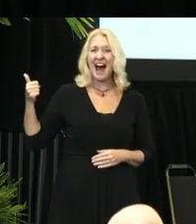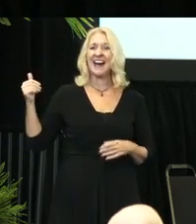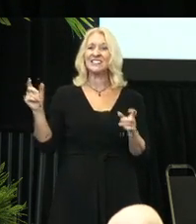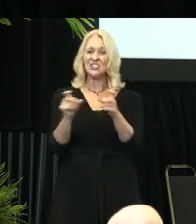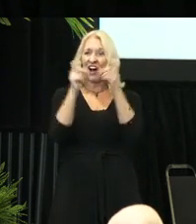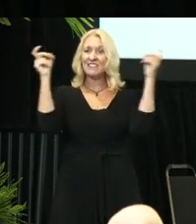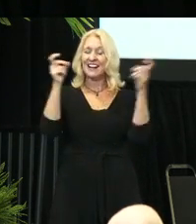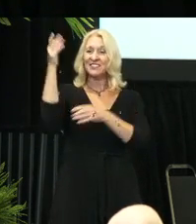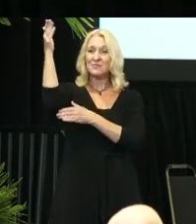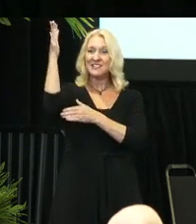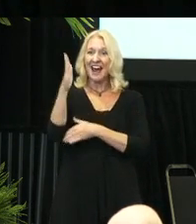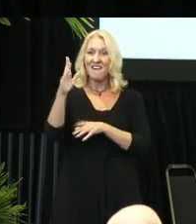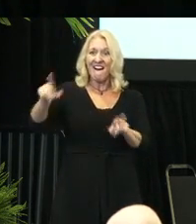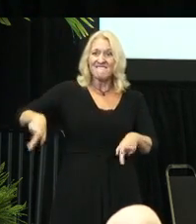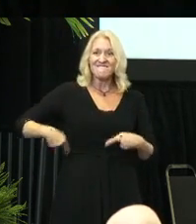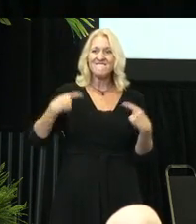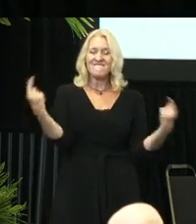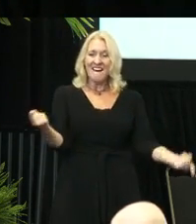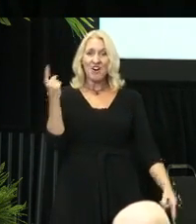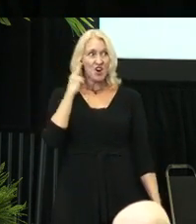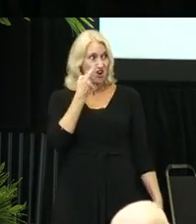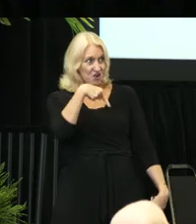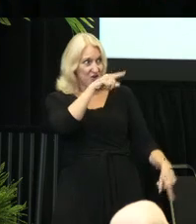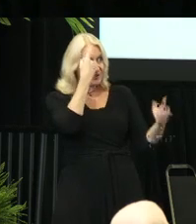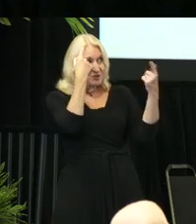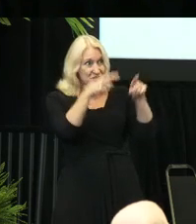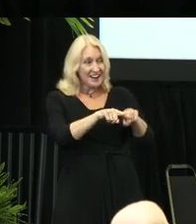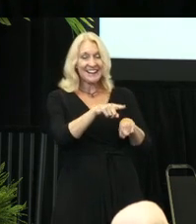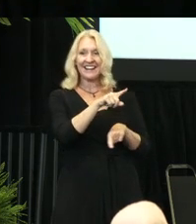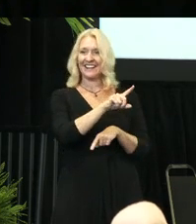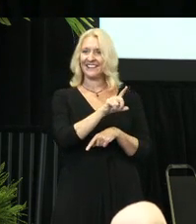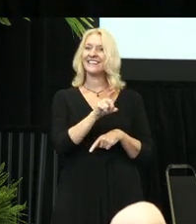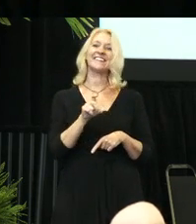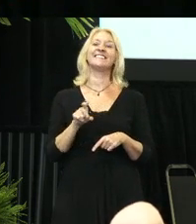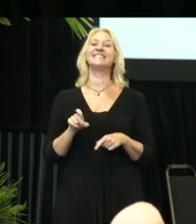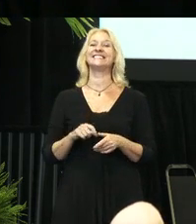keynote I have ever experienced. Would you agree?